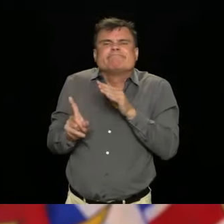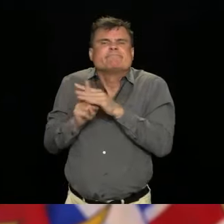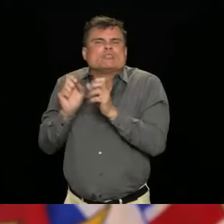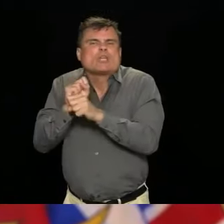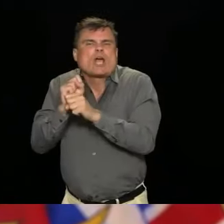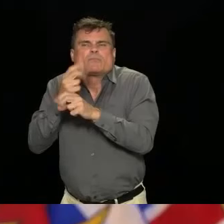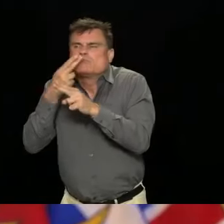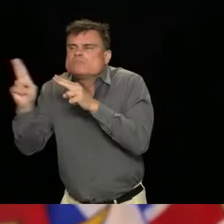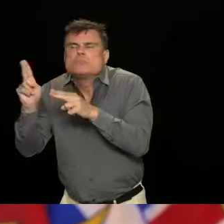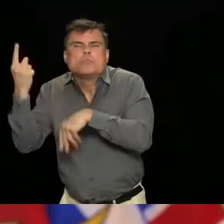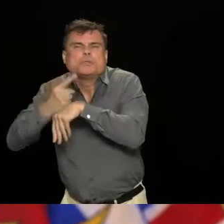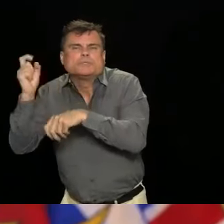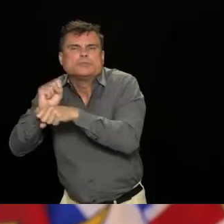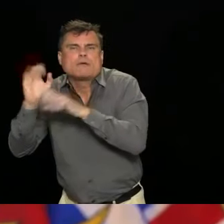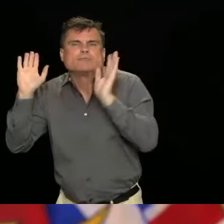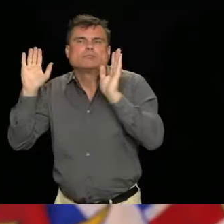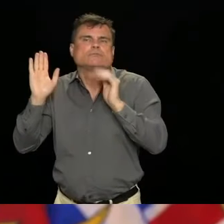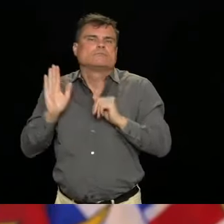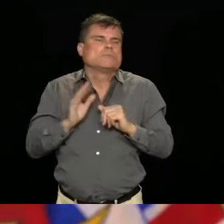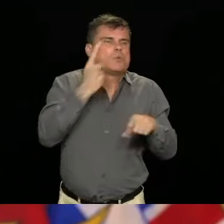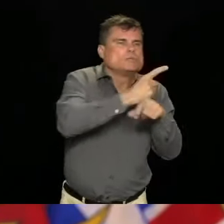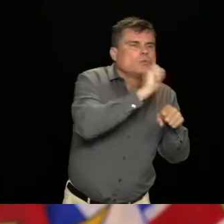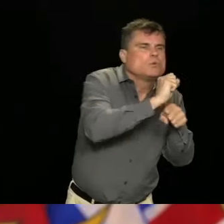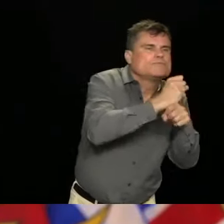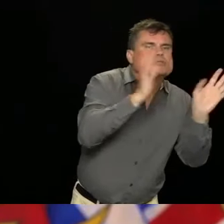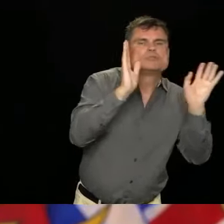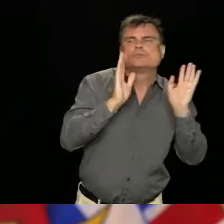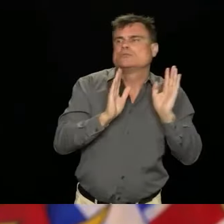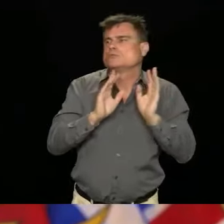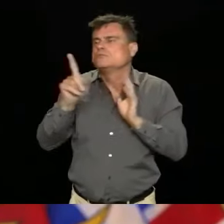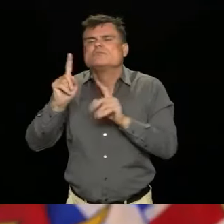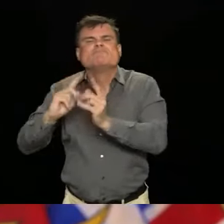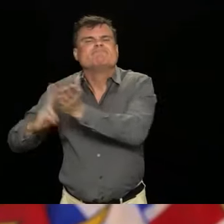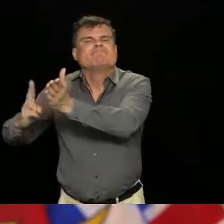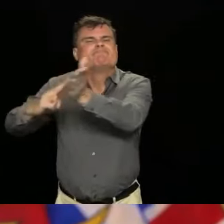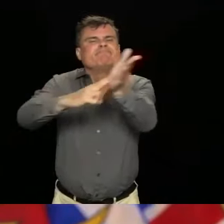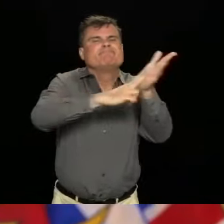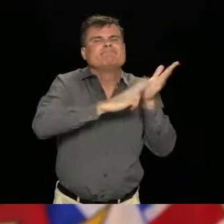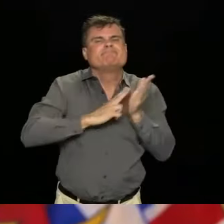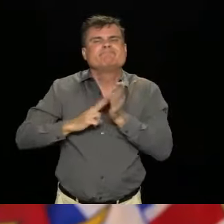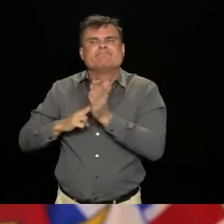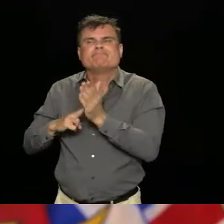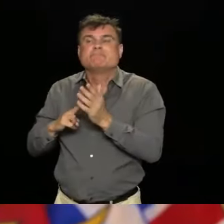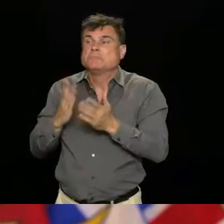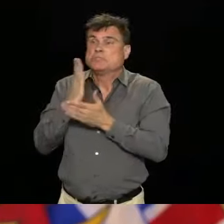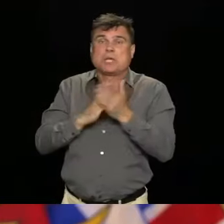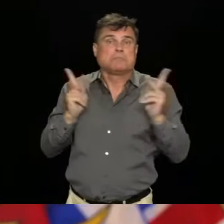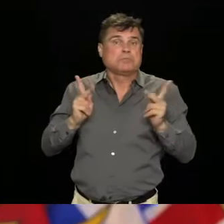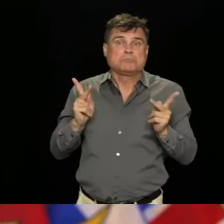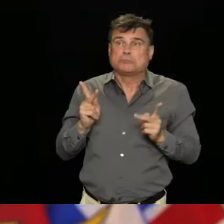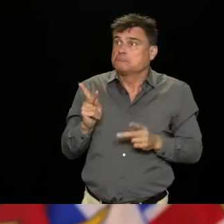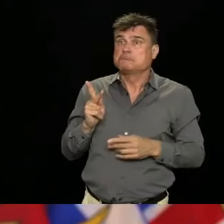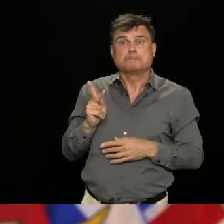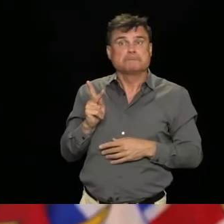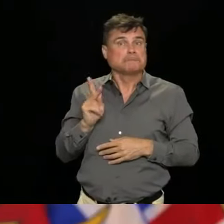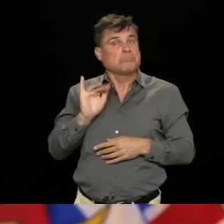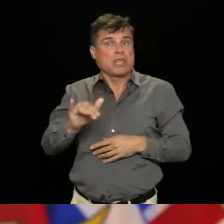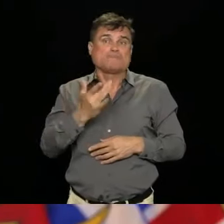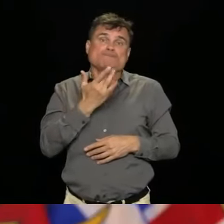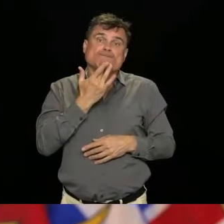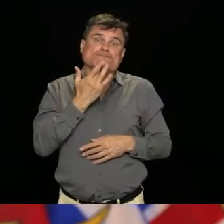actually included in the benefits that were there. So it will, I'm certain, be part of our discussion around economic